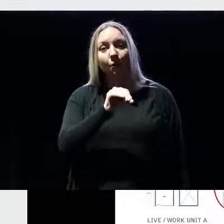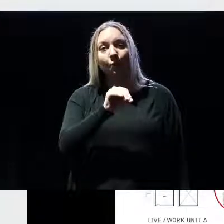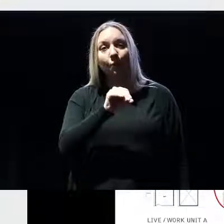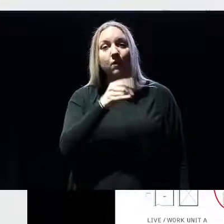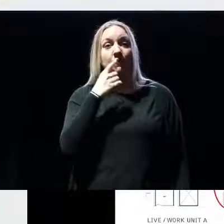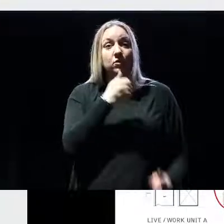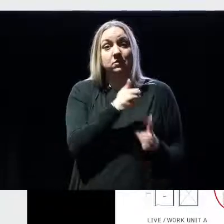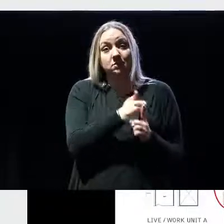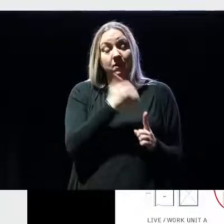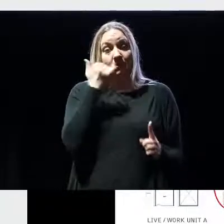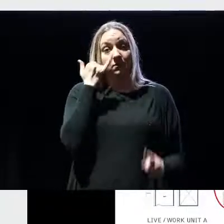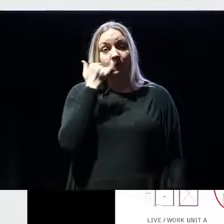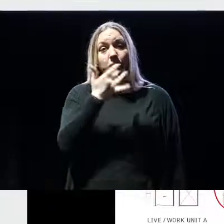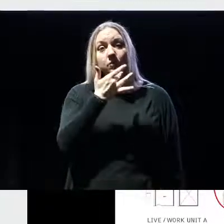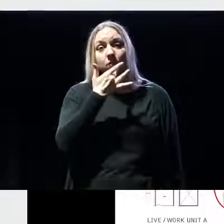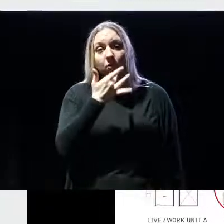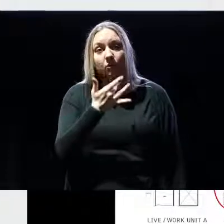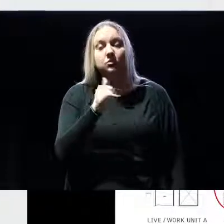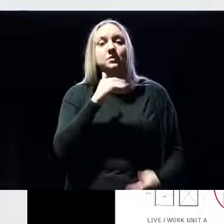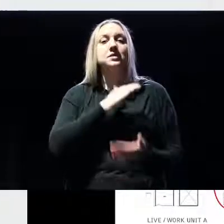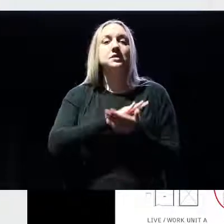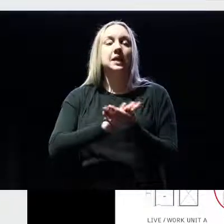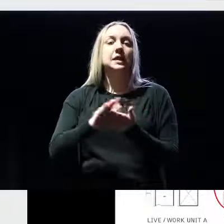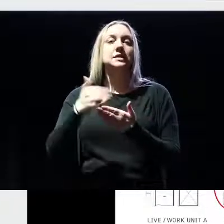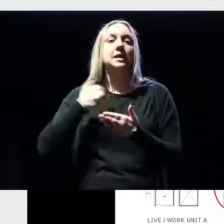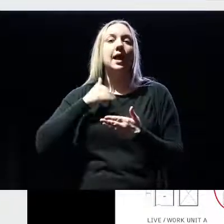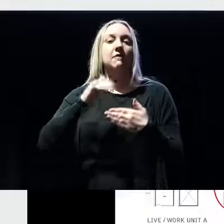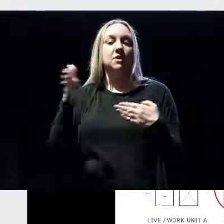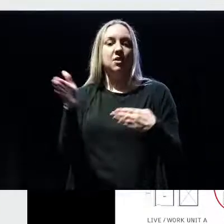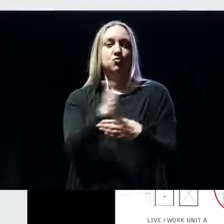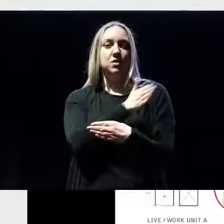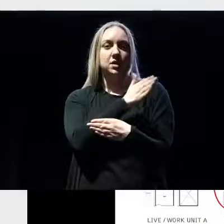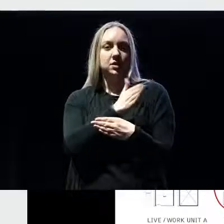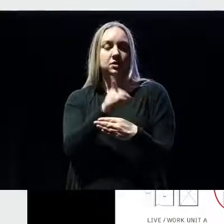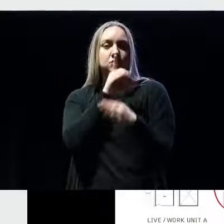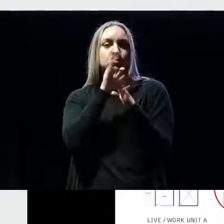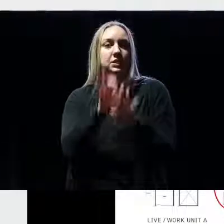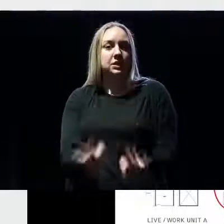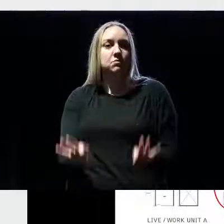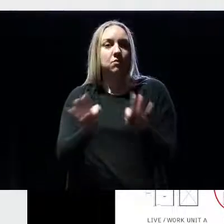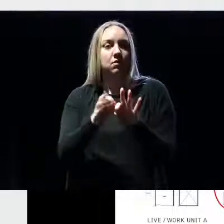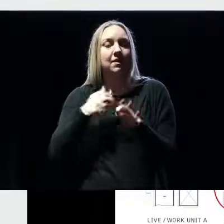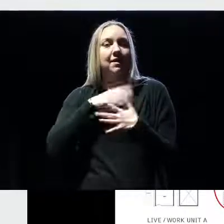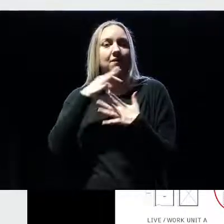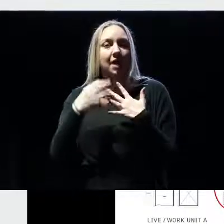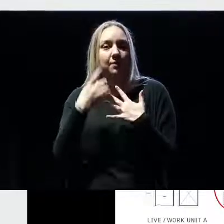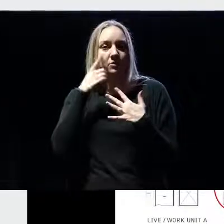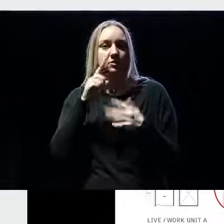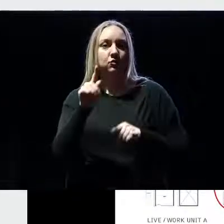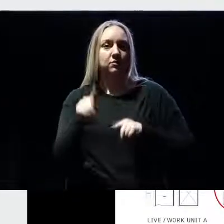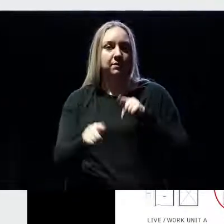for yourself. And it's that range that starts to create